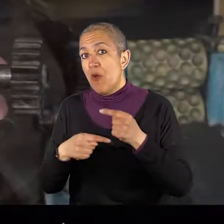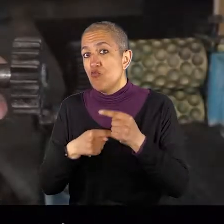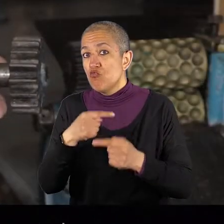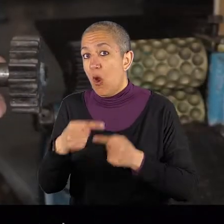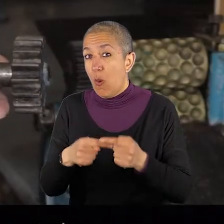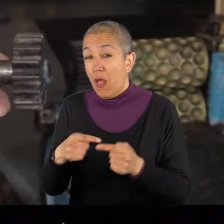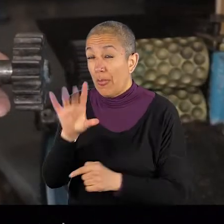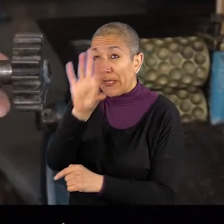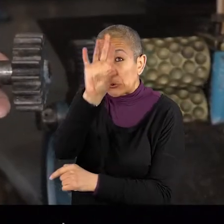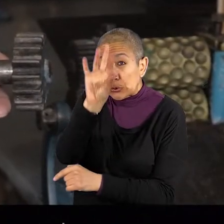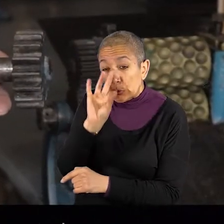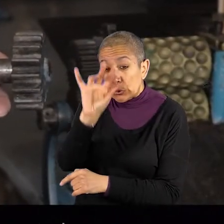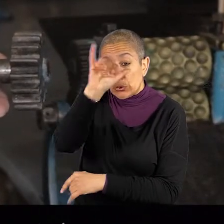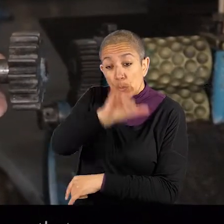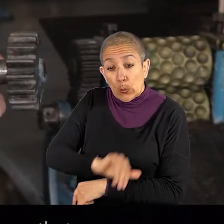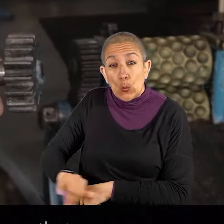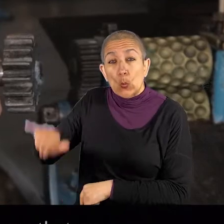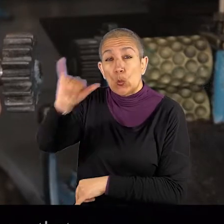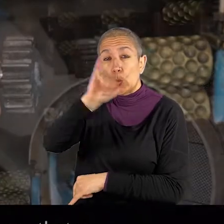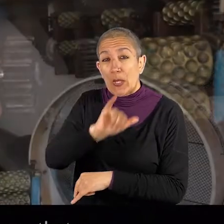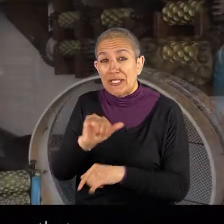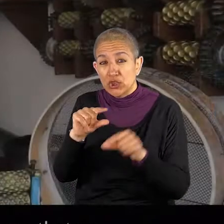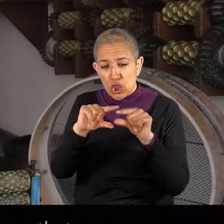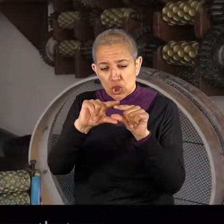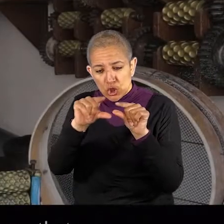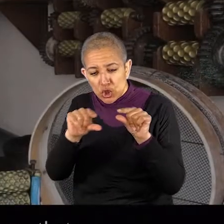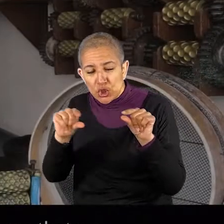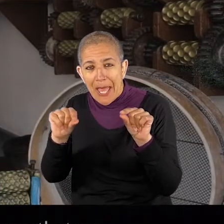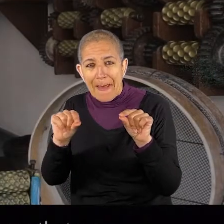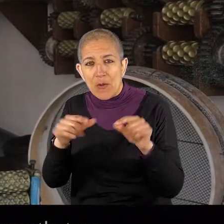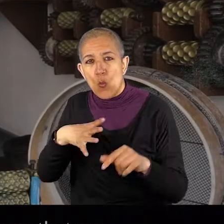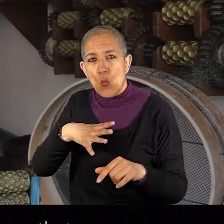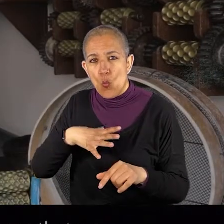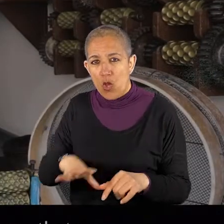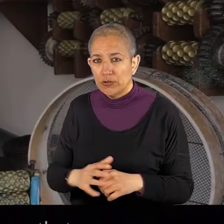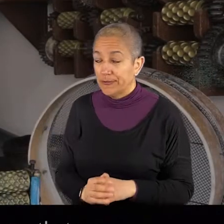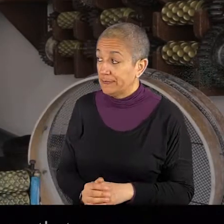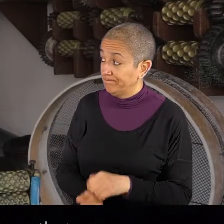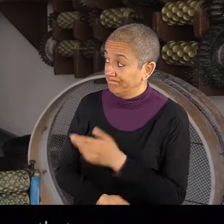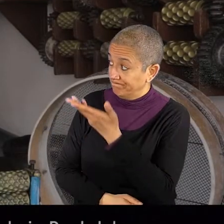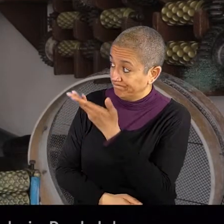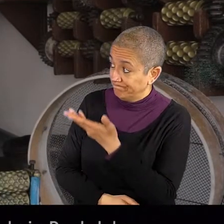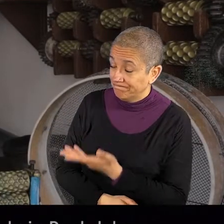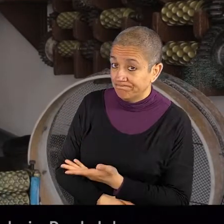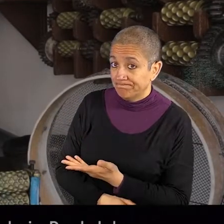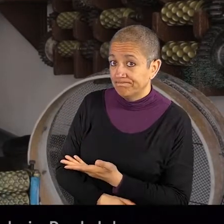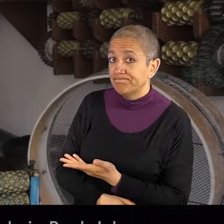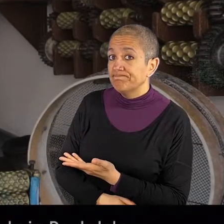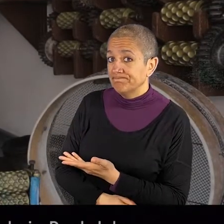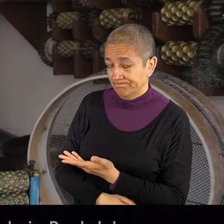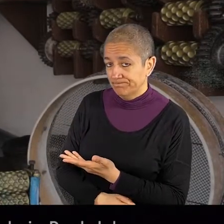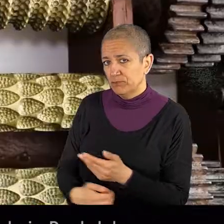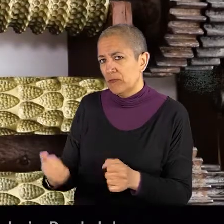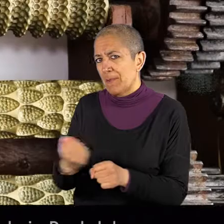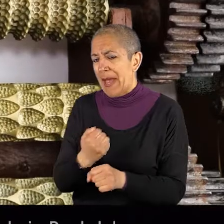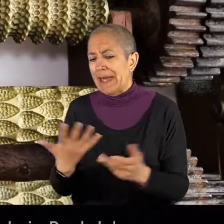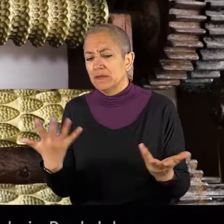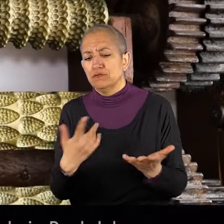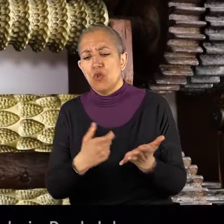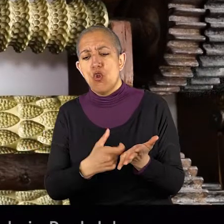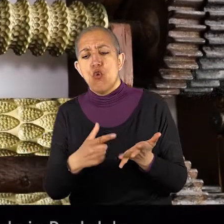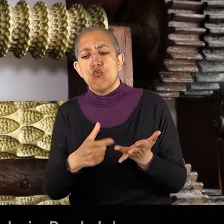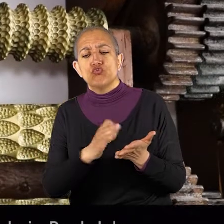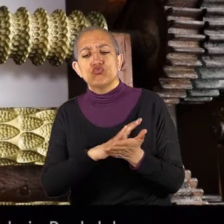of sweet that he wanted. The drop rollers themselves, the ones that we have here that you can see, were made